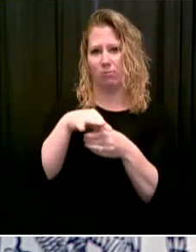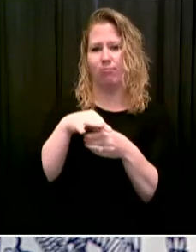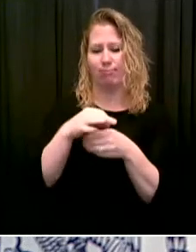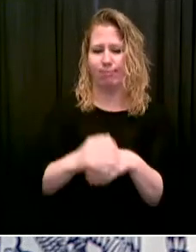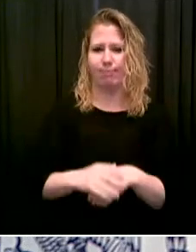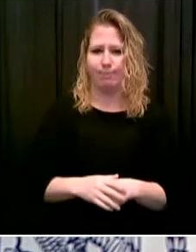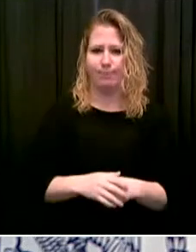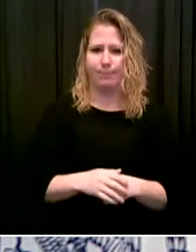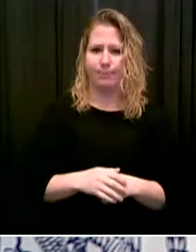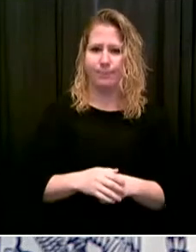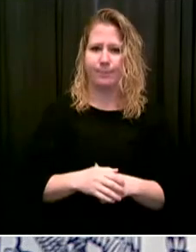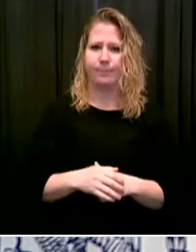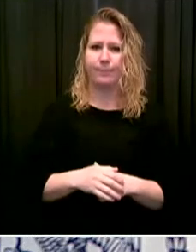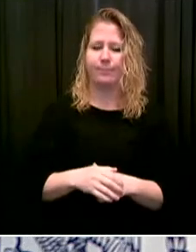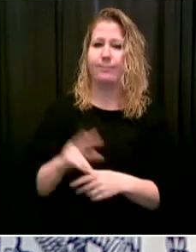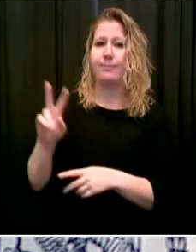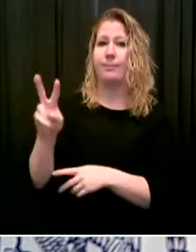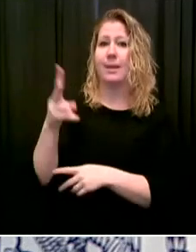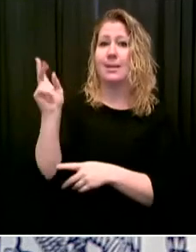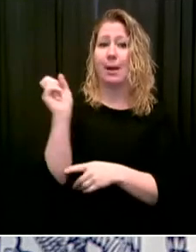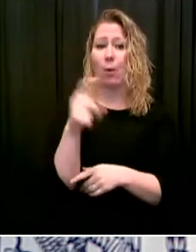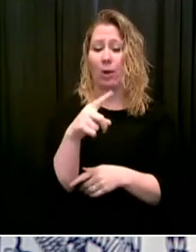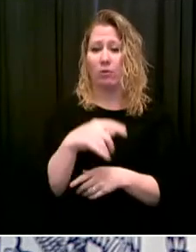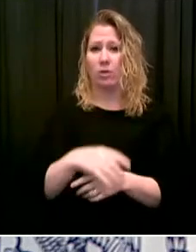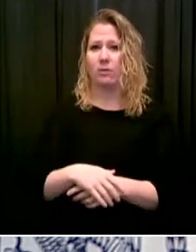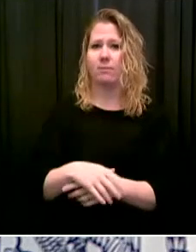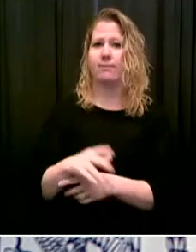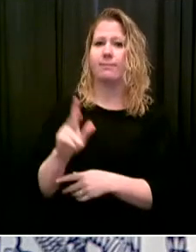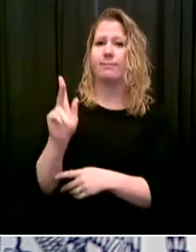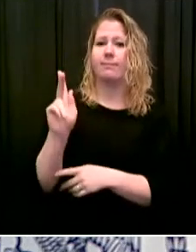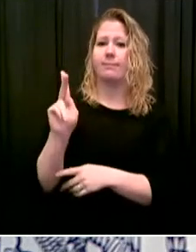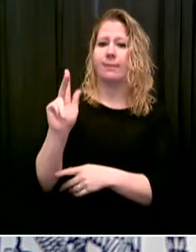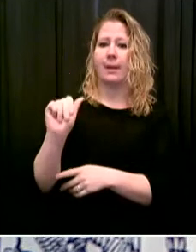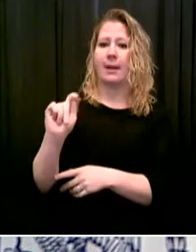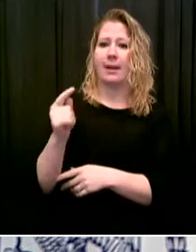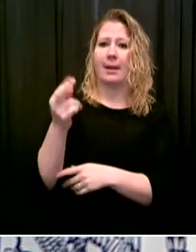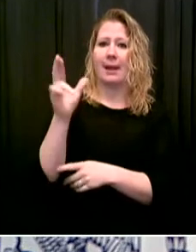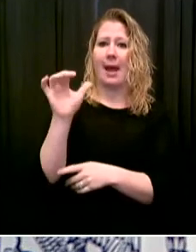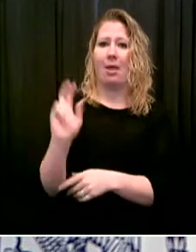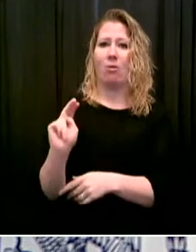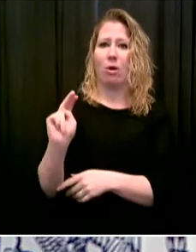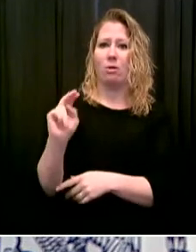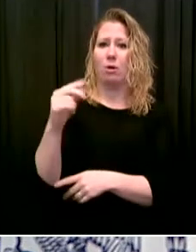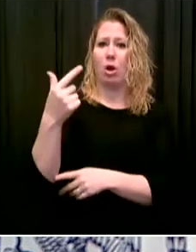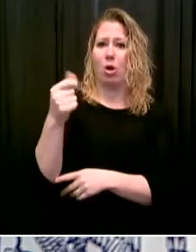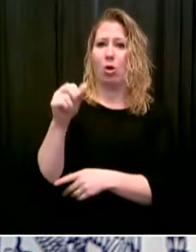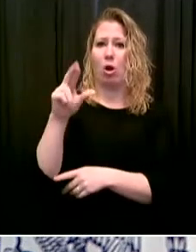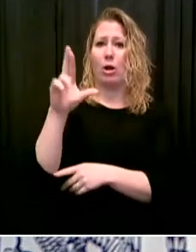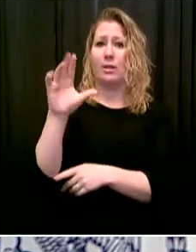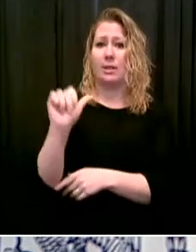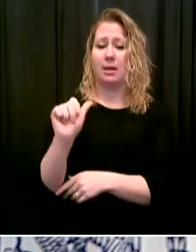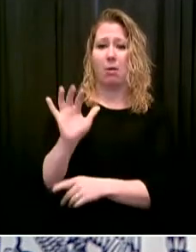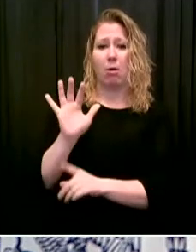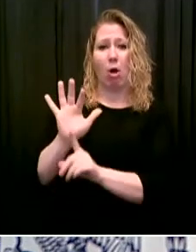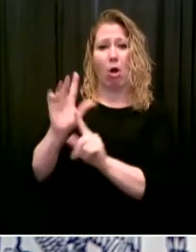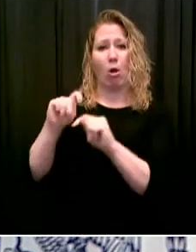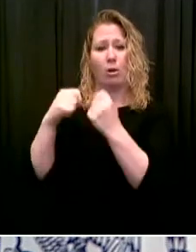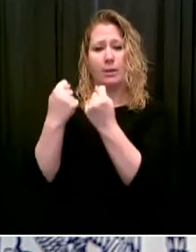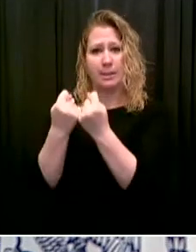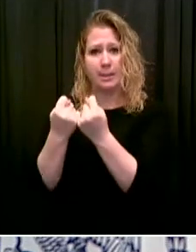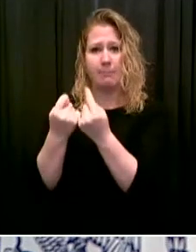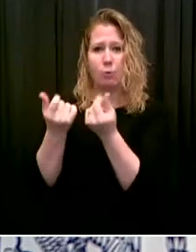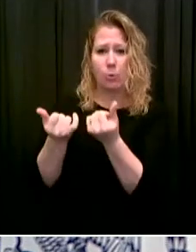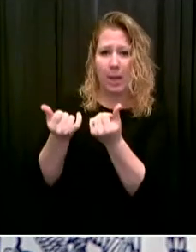Catherine Garcia team analyzed the results today and reminded folks that with more than 100,000 absentee ballots